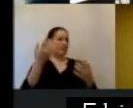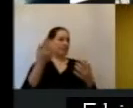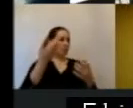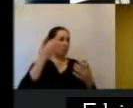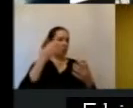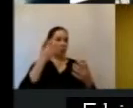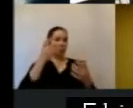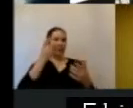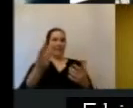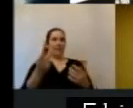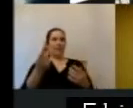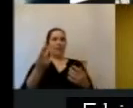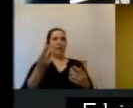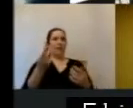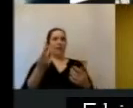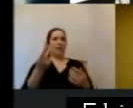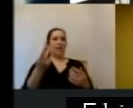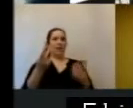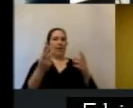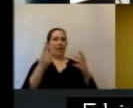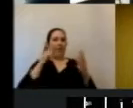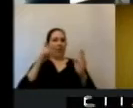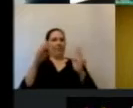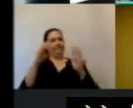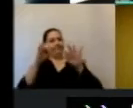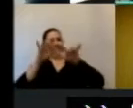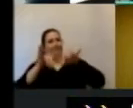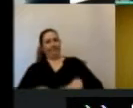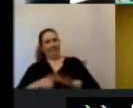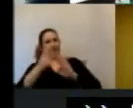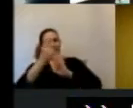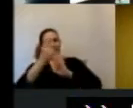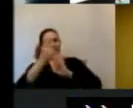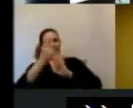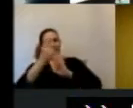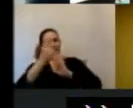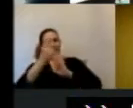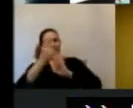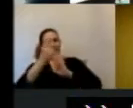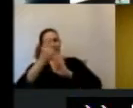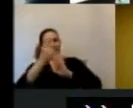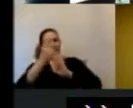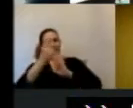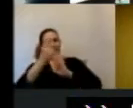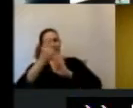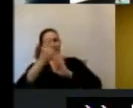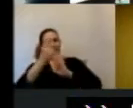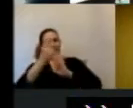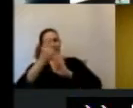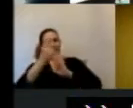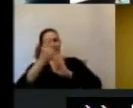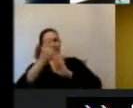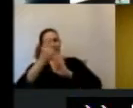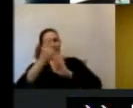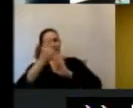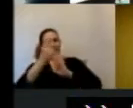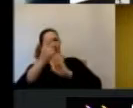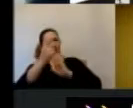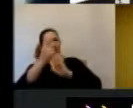level, and, you know, with possible interpretations, so that no matter who may